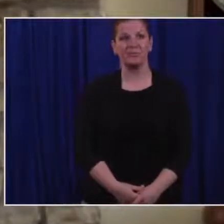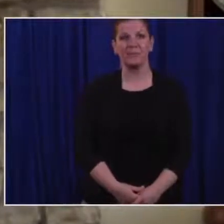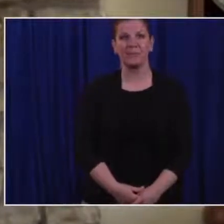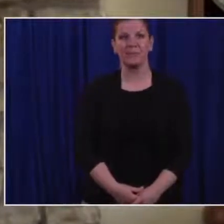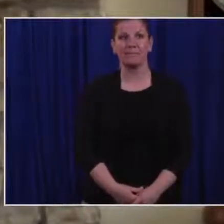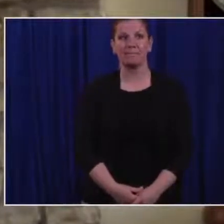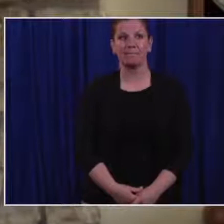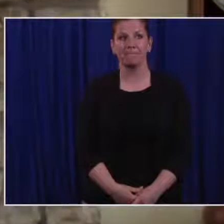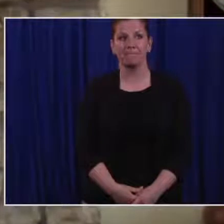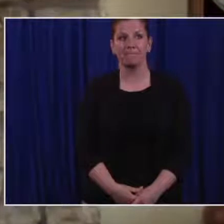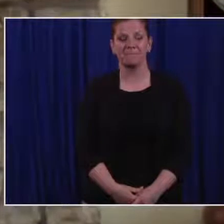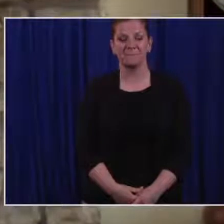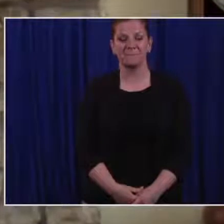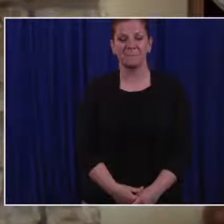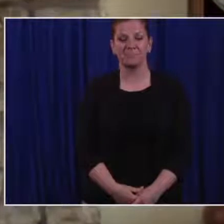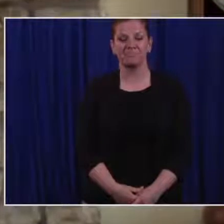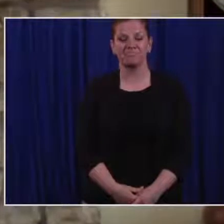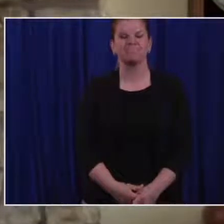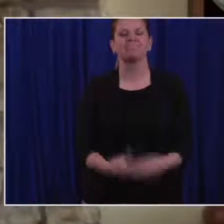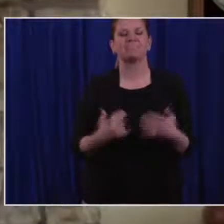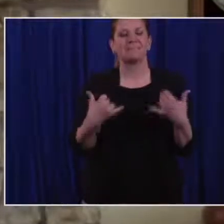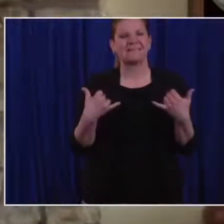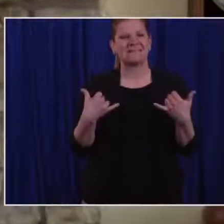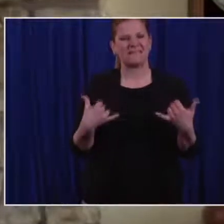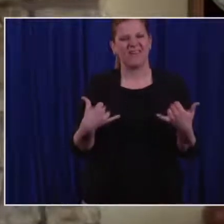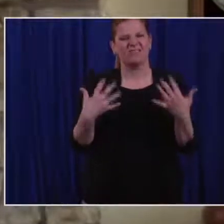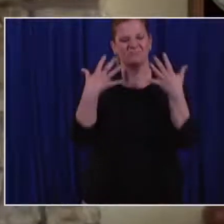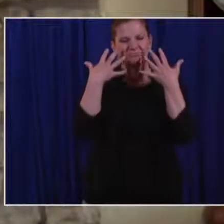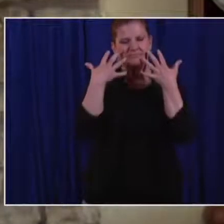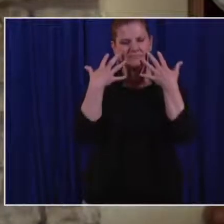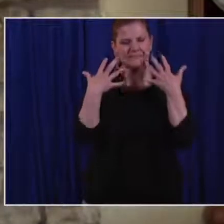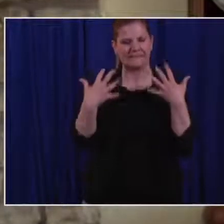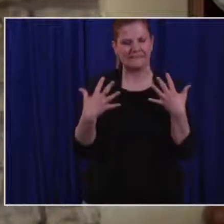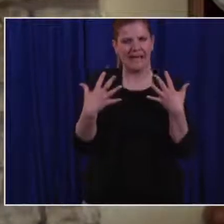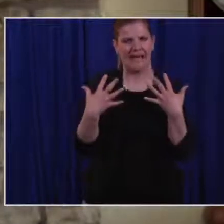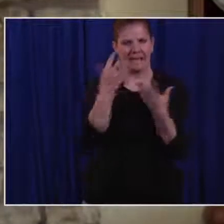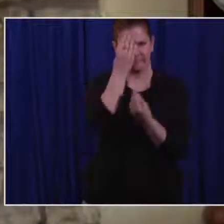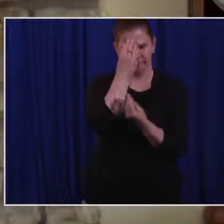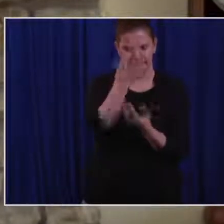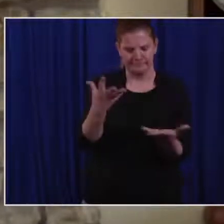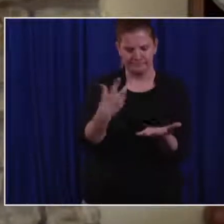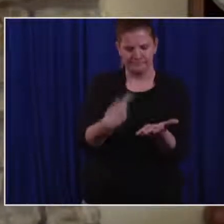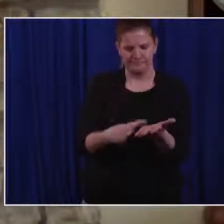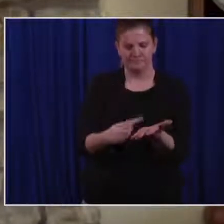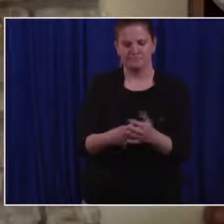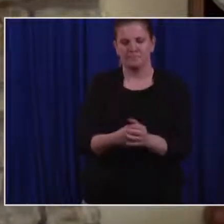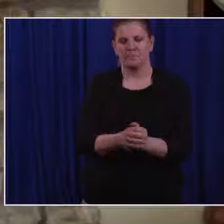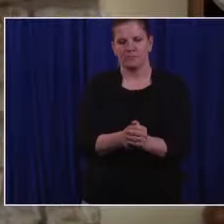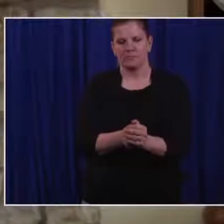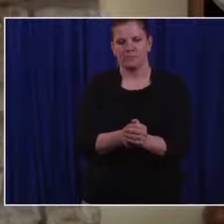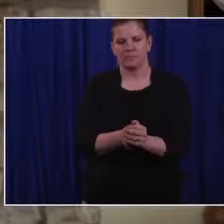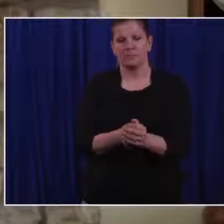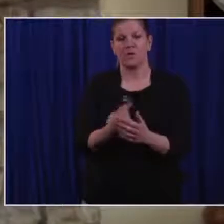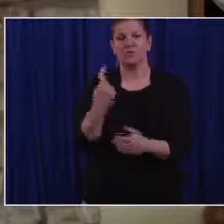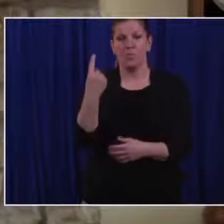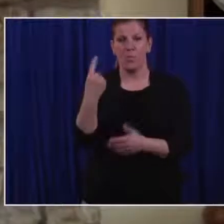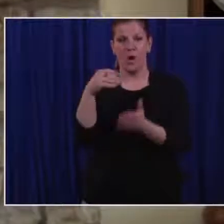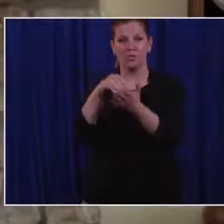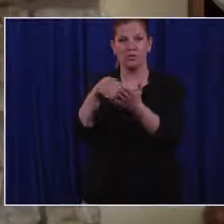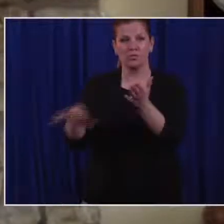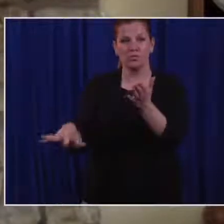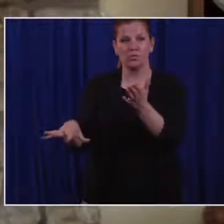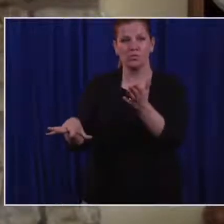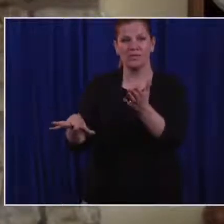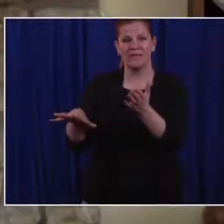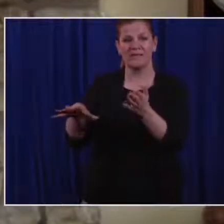Now to some sad news. Ohio mourns the death of Bowling Green student Stone Foltz,